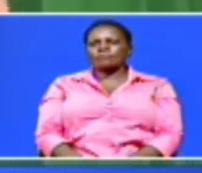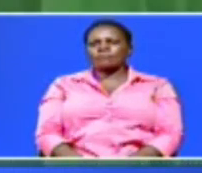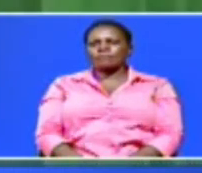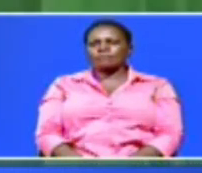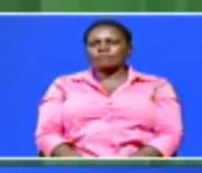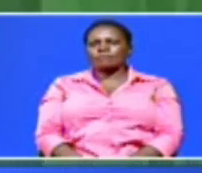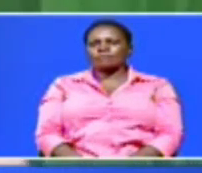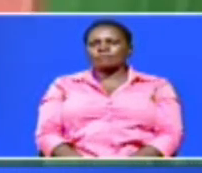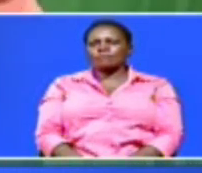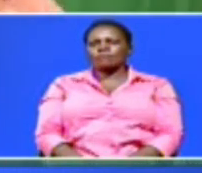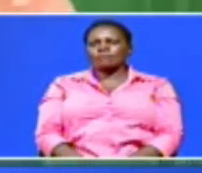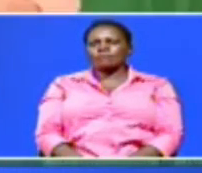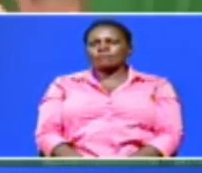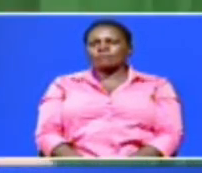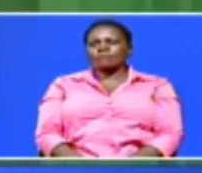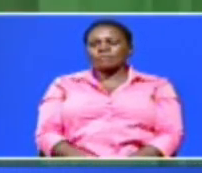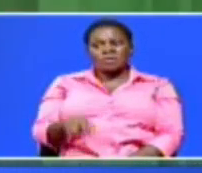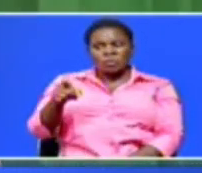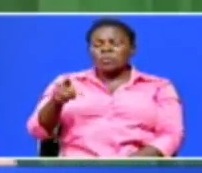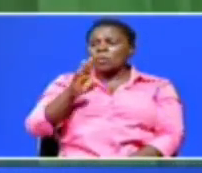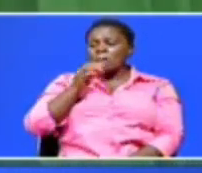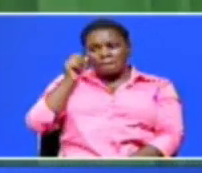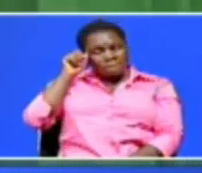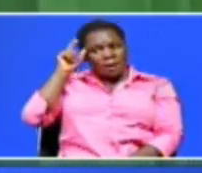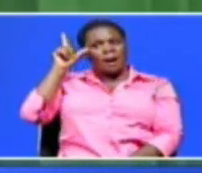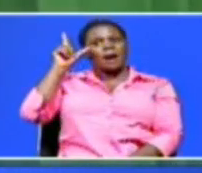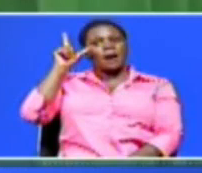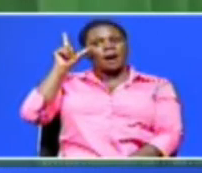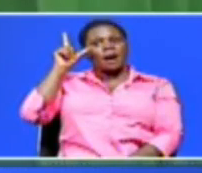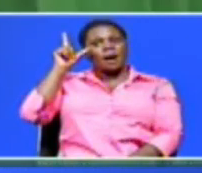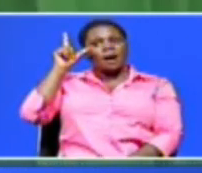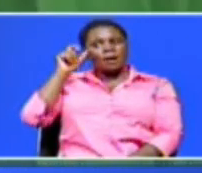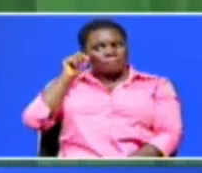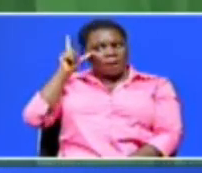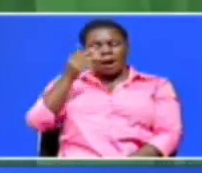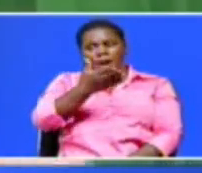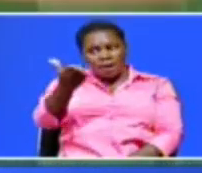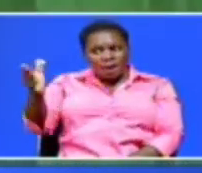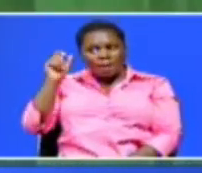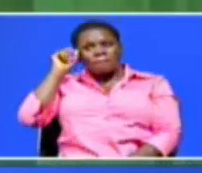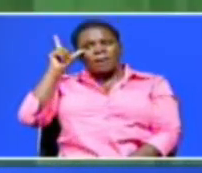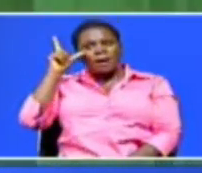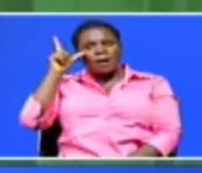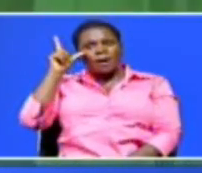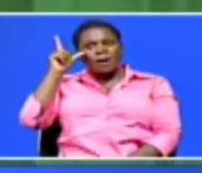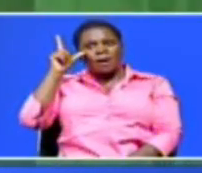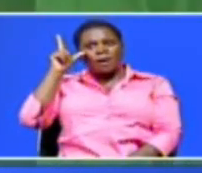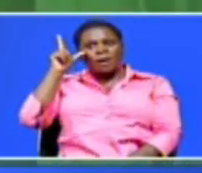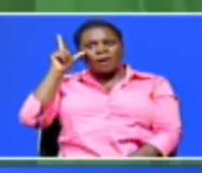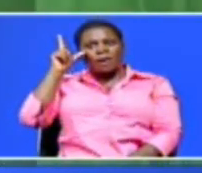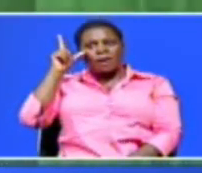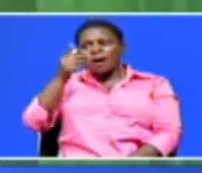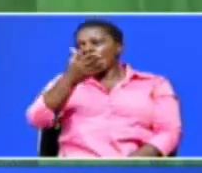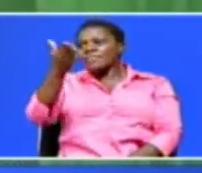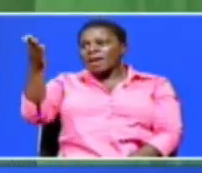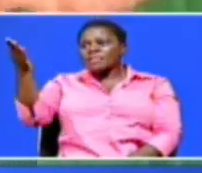huko? Mwe chonjo. Ani kuwa chonjo. Unaona hali yanafanyika kwingine